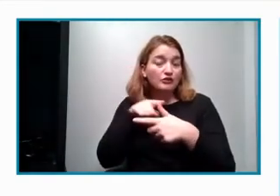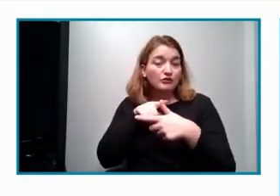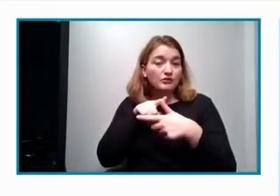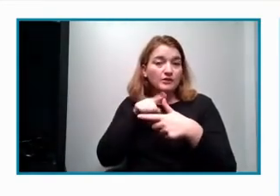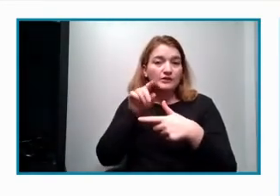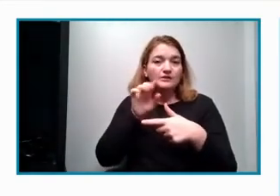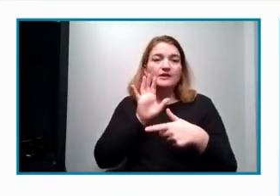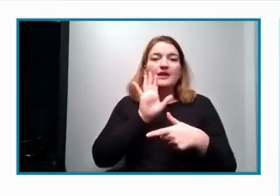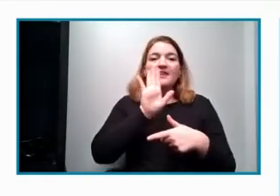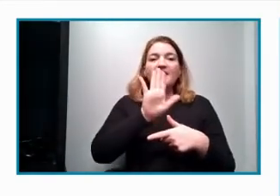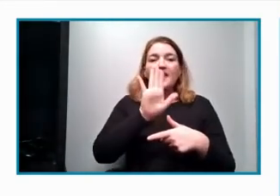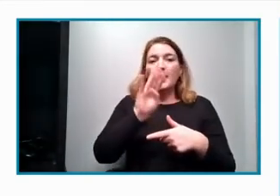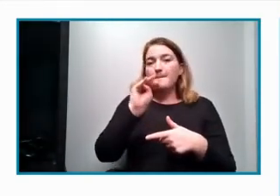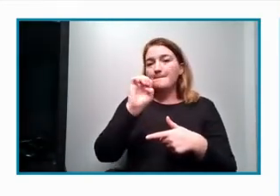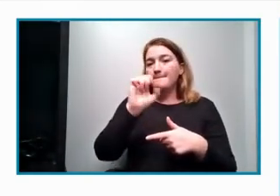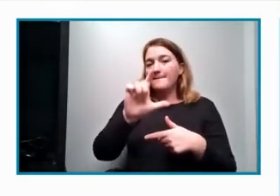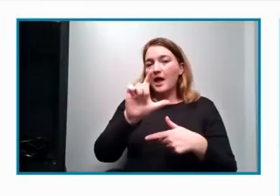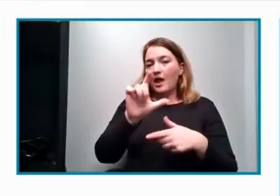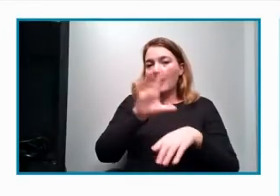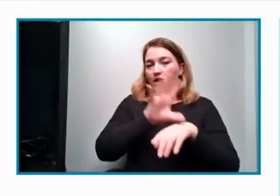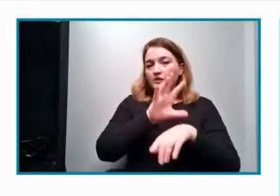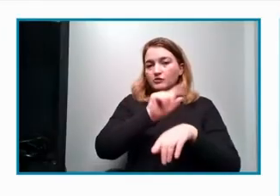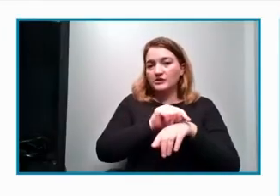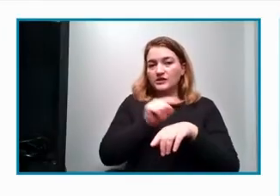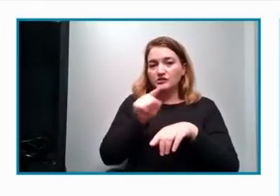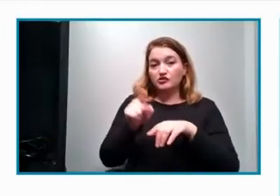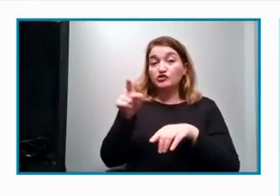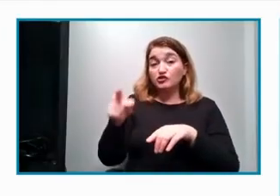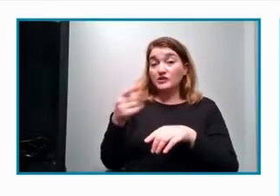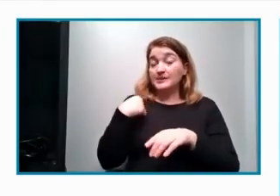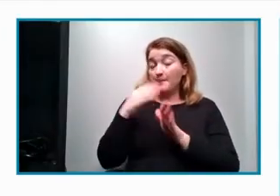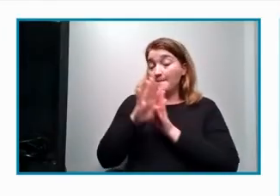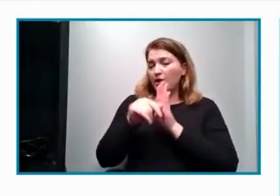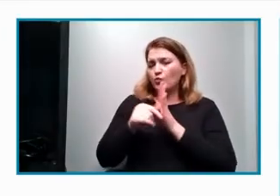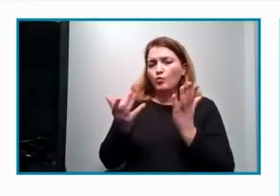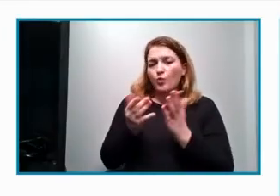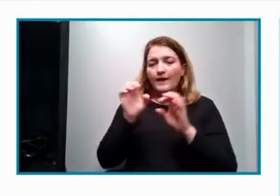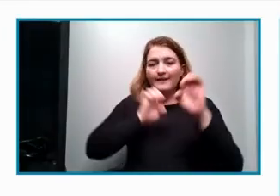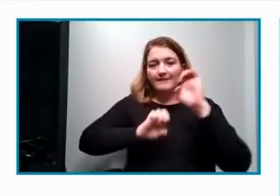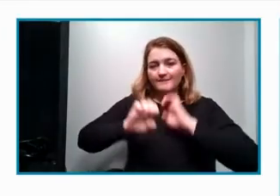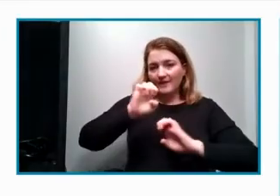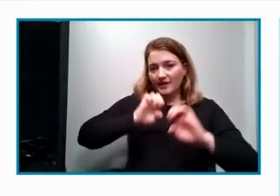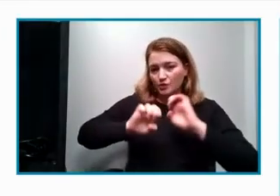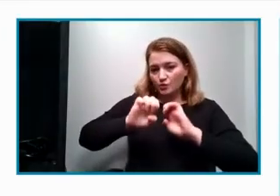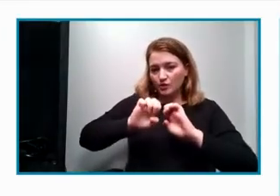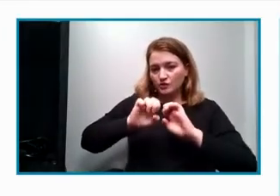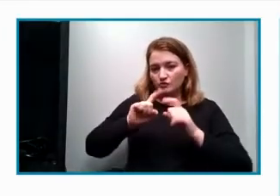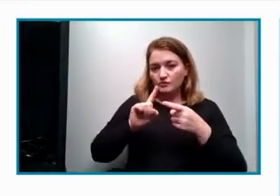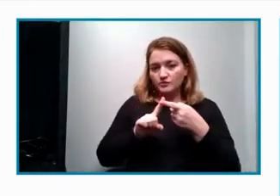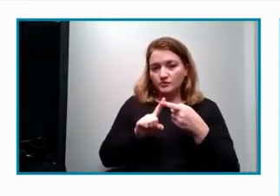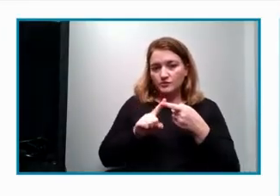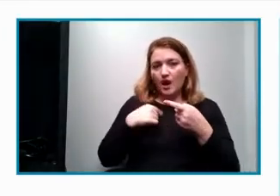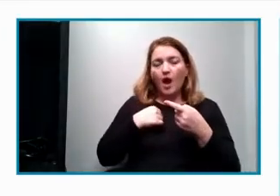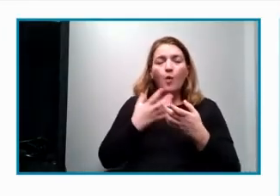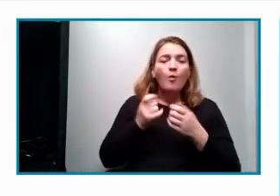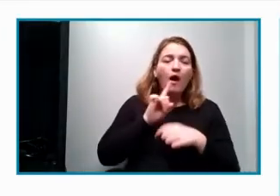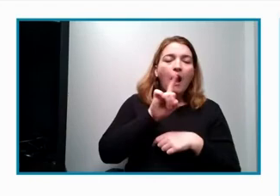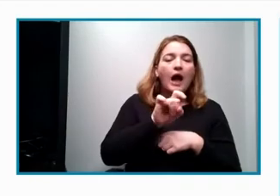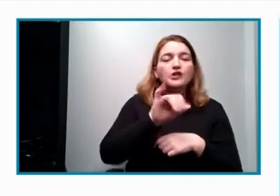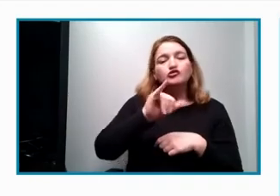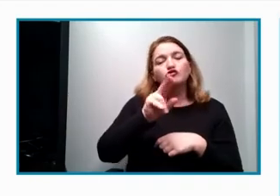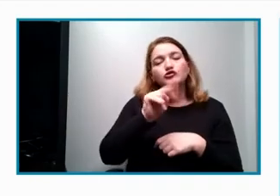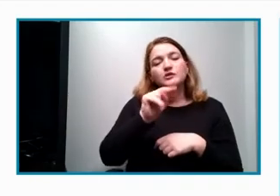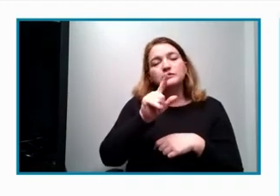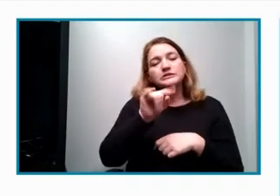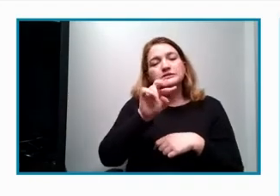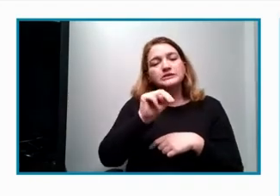is their board president with a background in evaluation. So I want to ask Justin, why did So Say